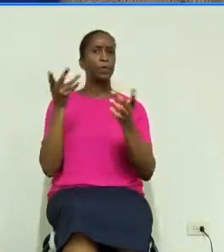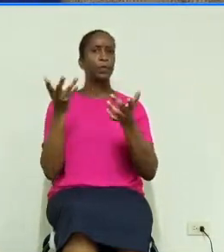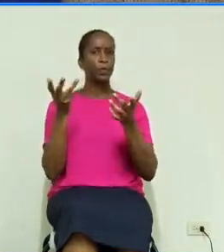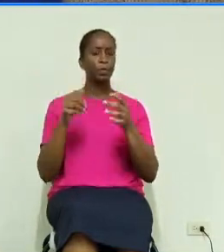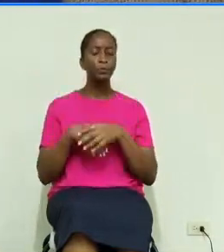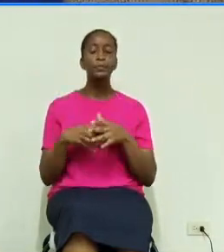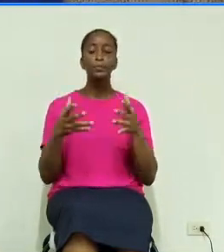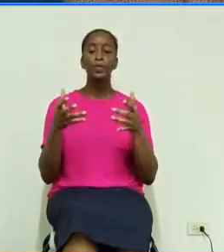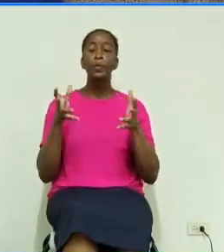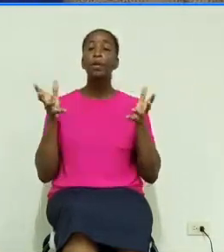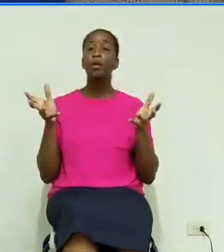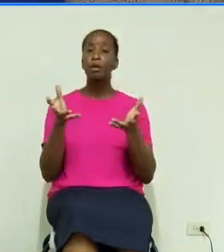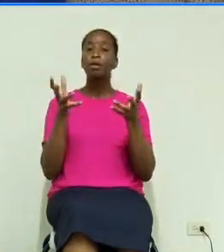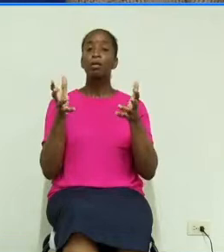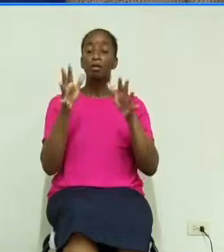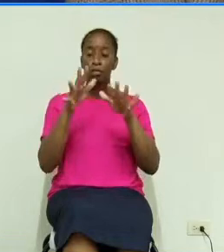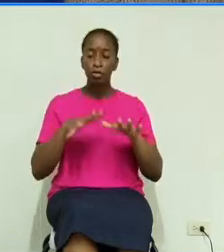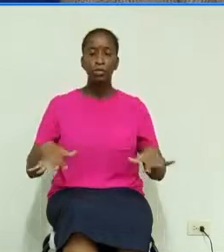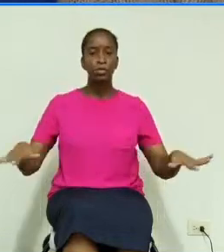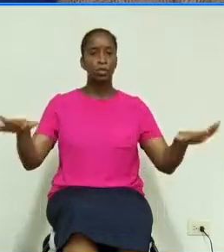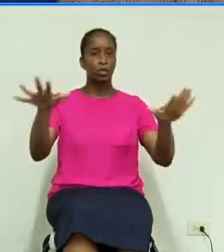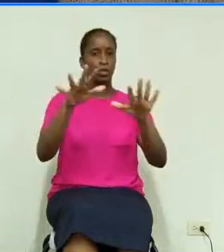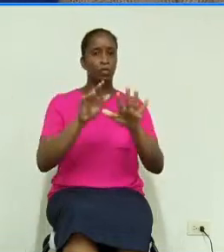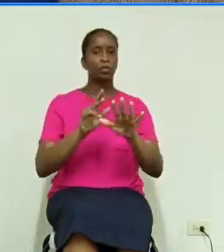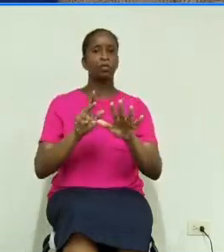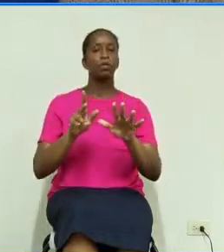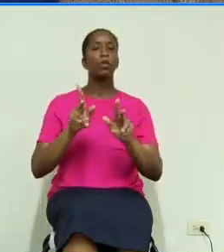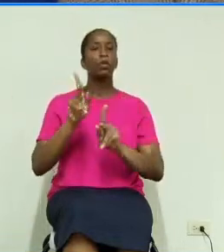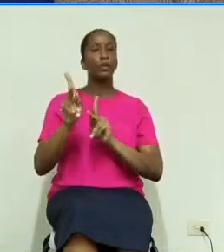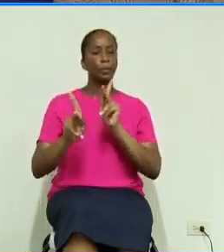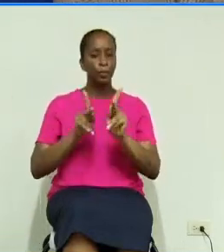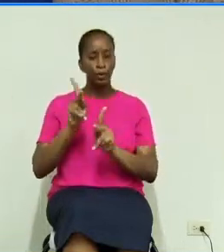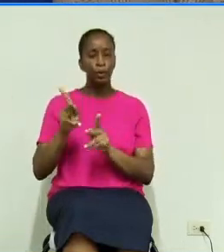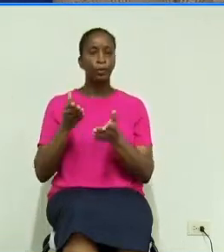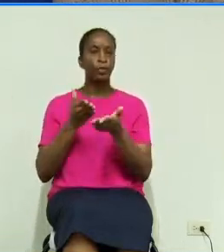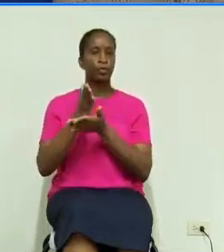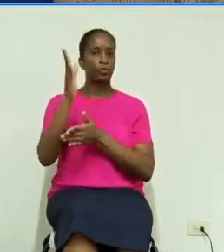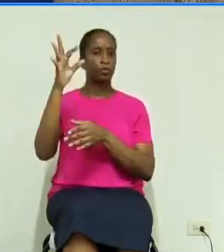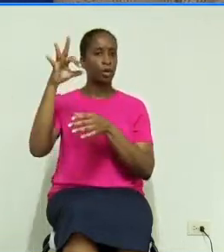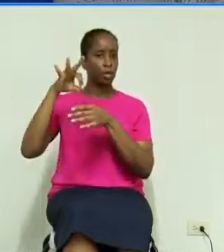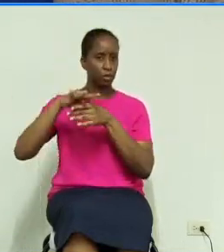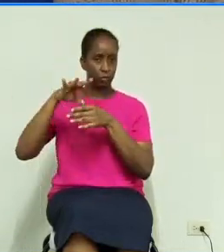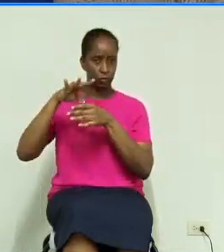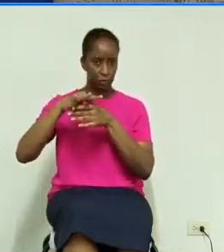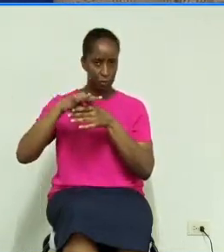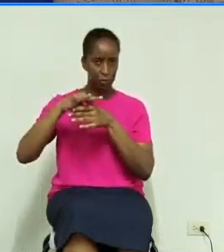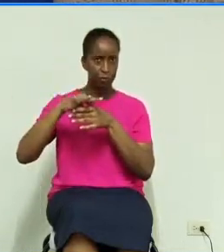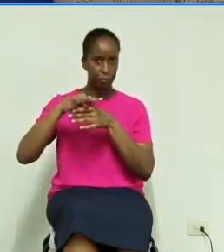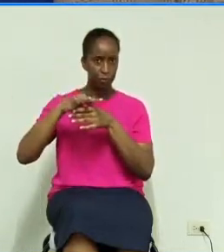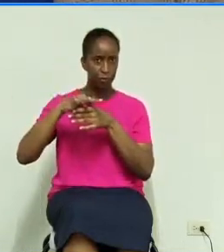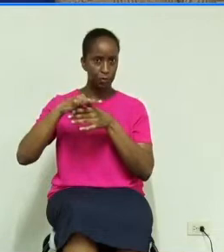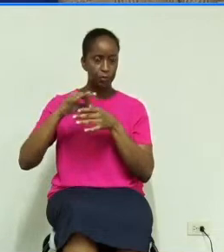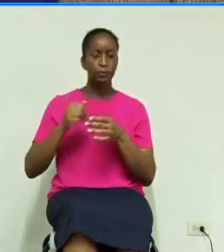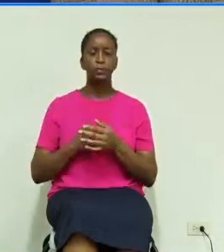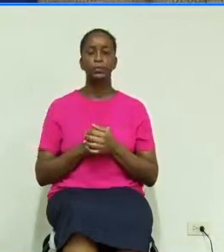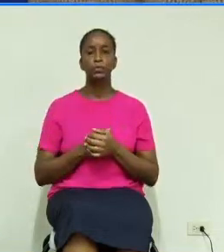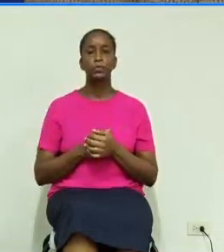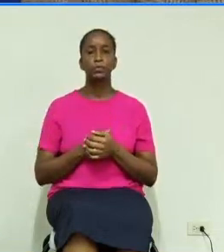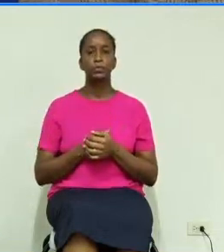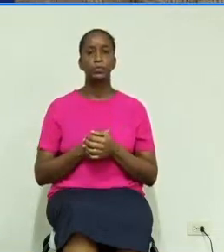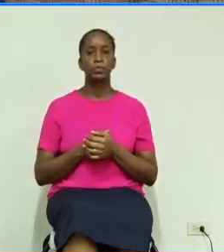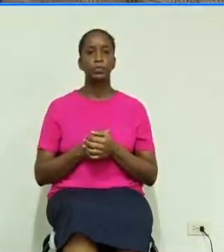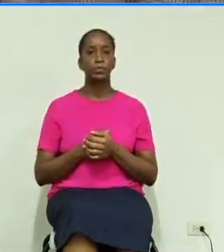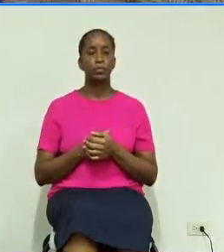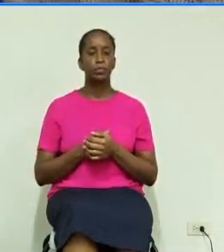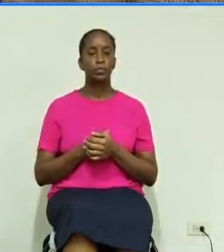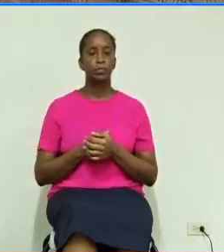Its stated vision is a world in which democratic processes, actors, and institutions